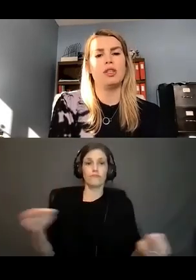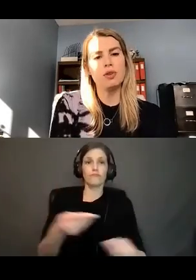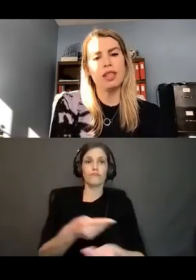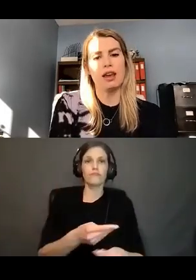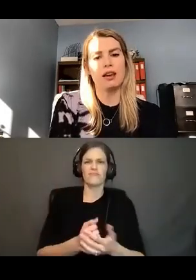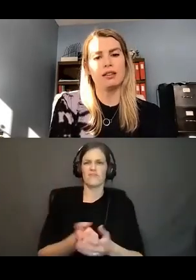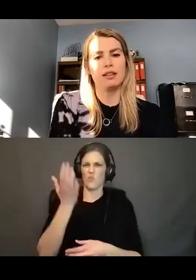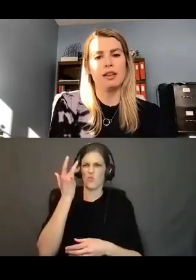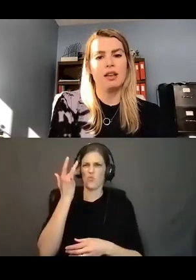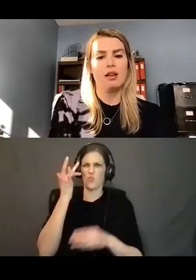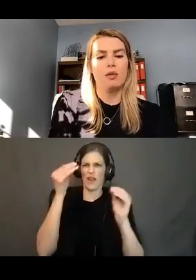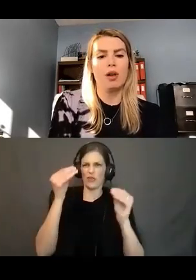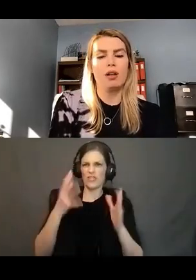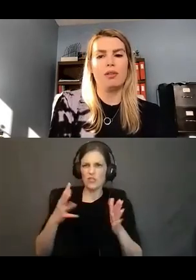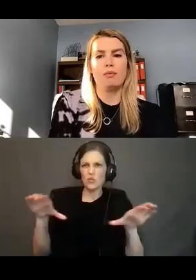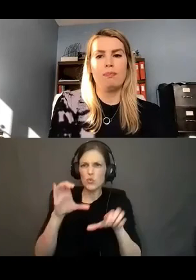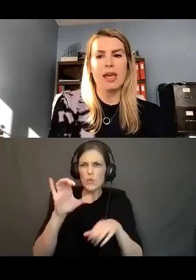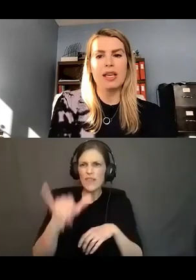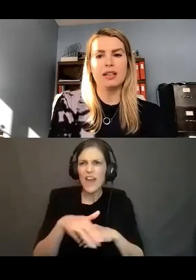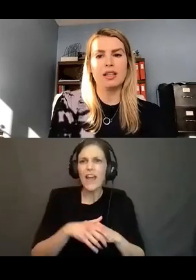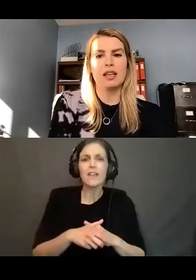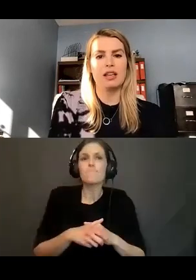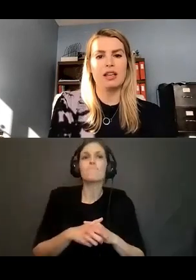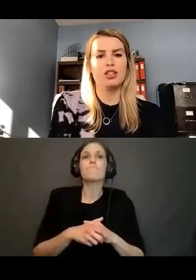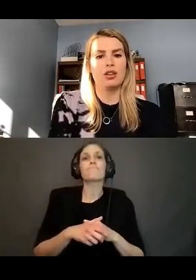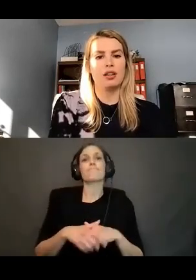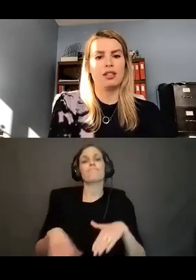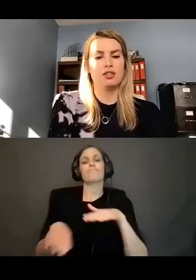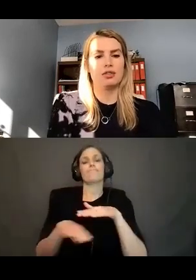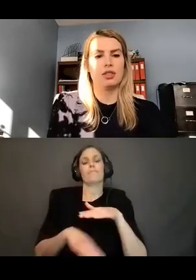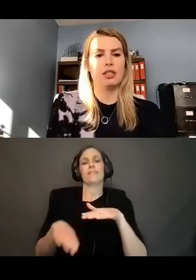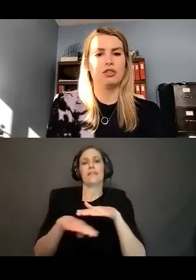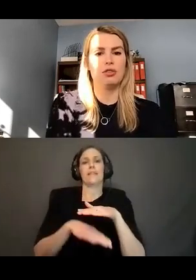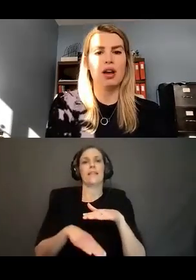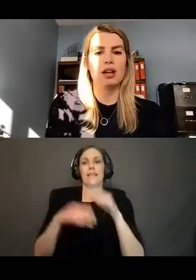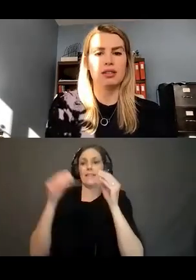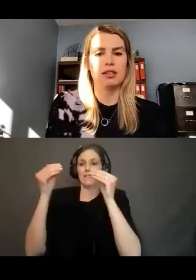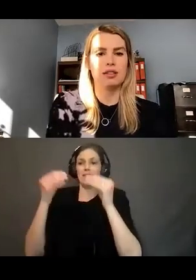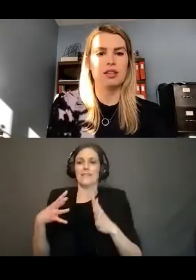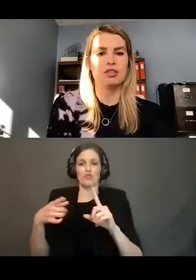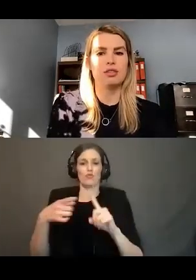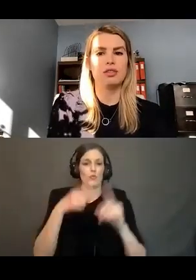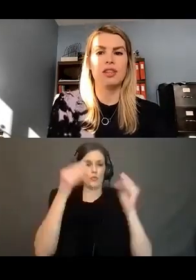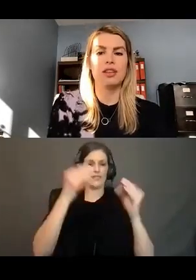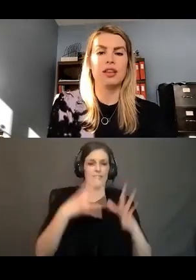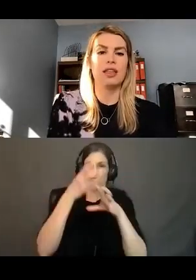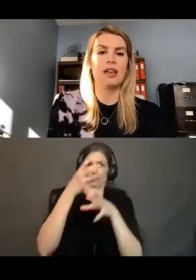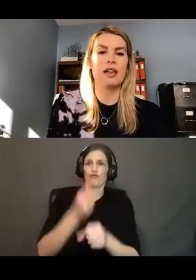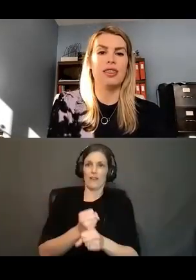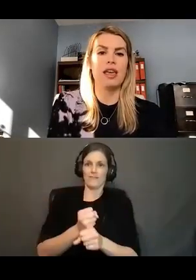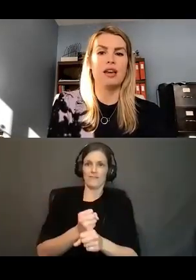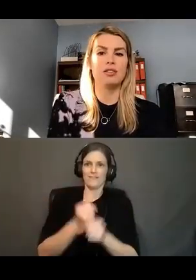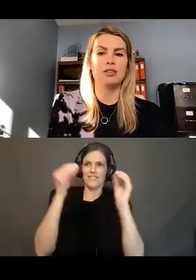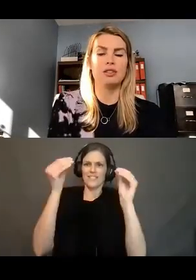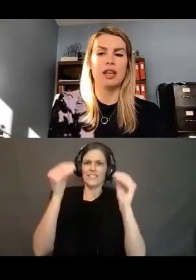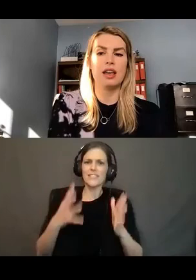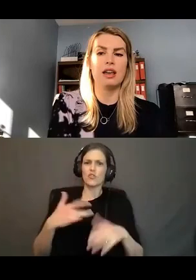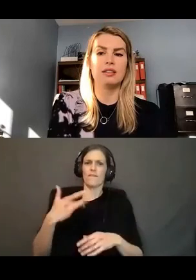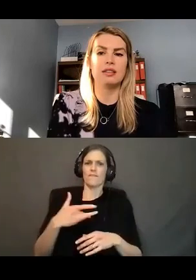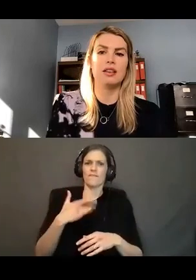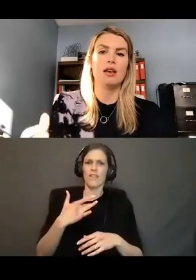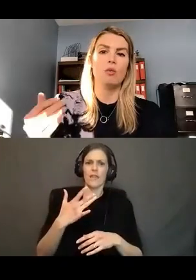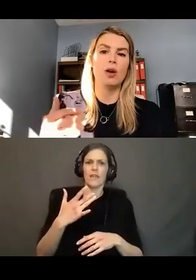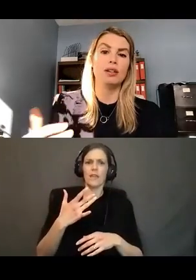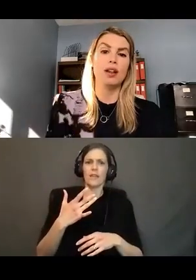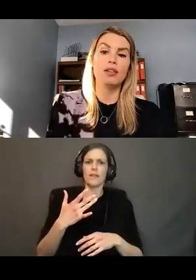be doing that? Well, basically it hinges on teacher-to-teacher trust. Teachers feeling that they